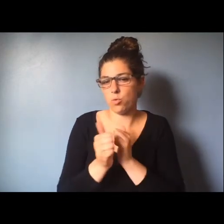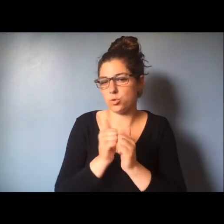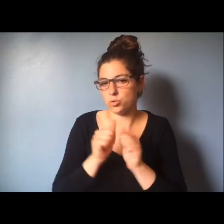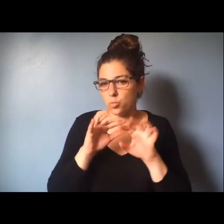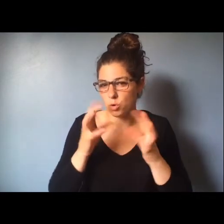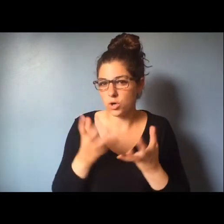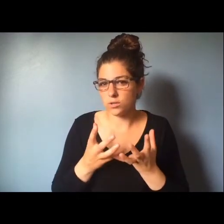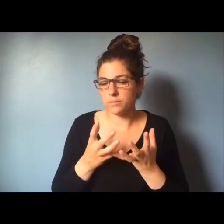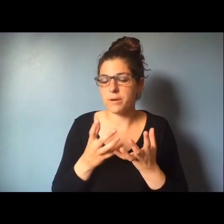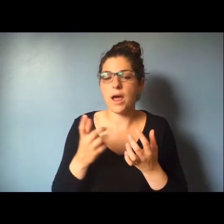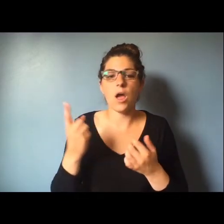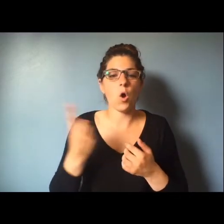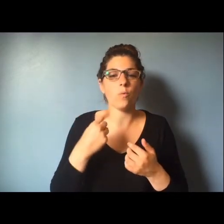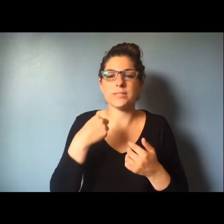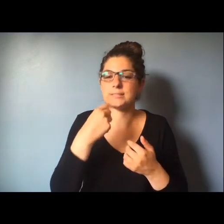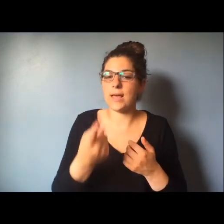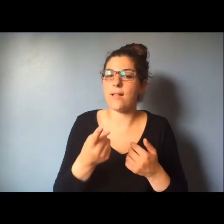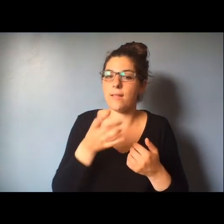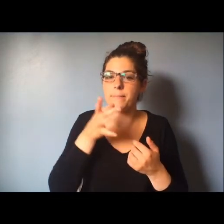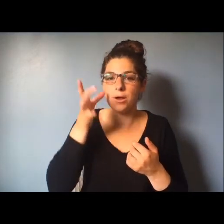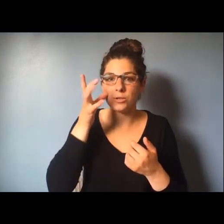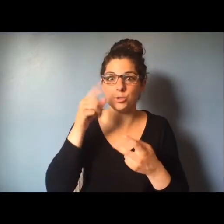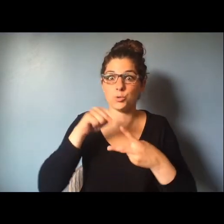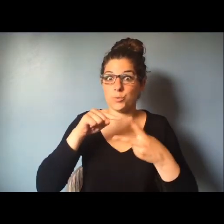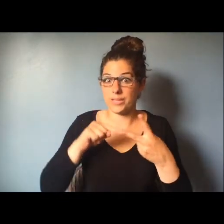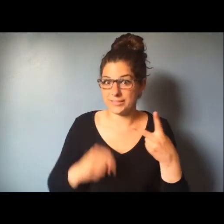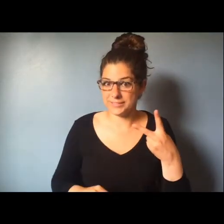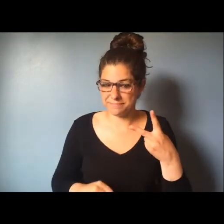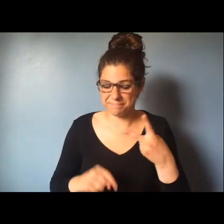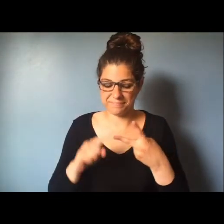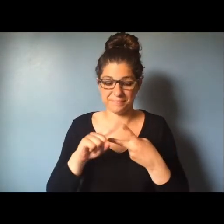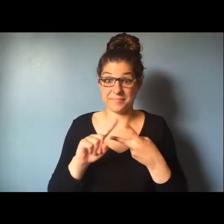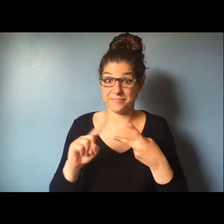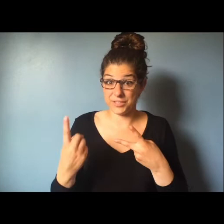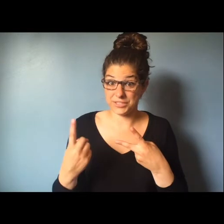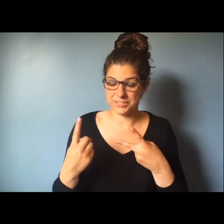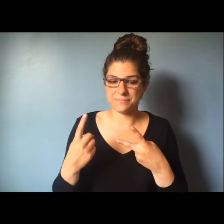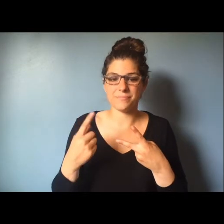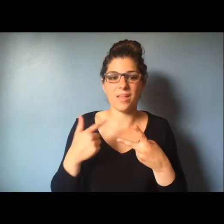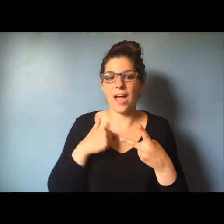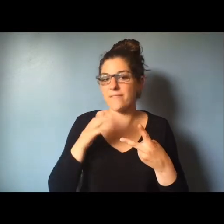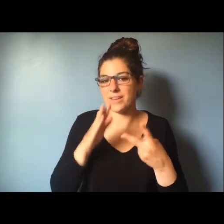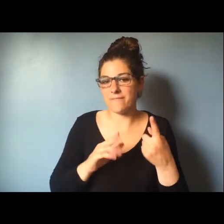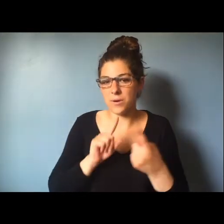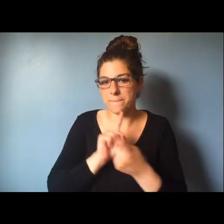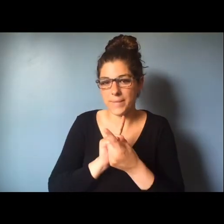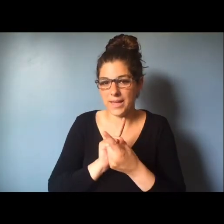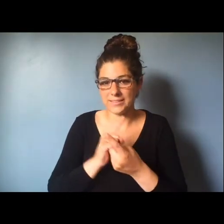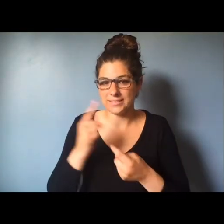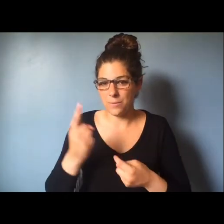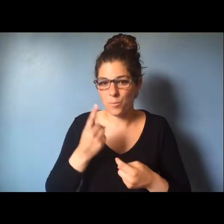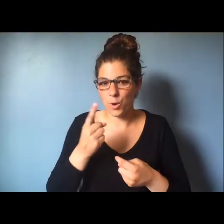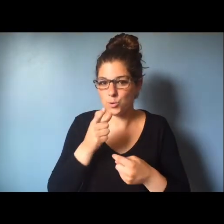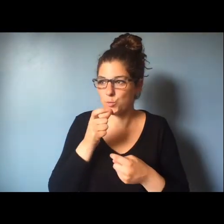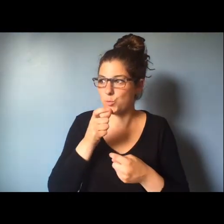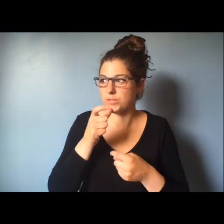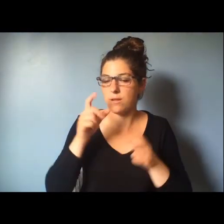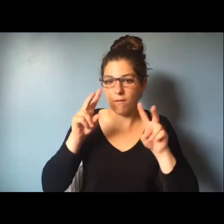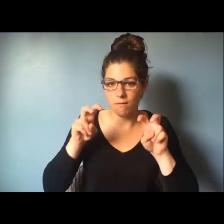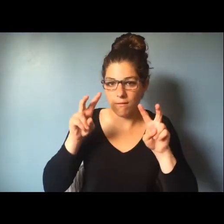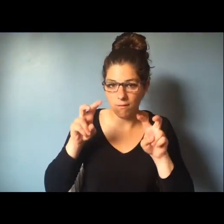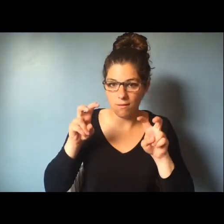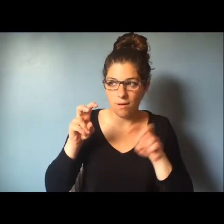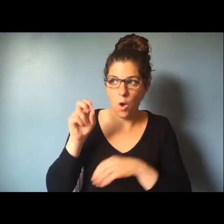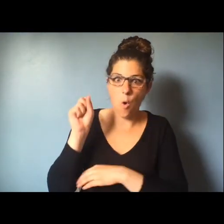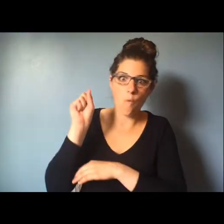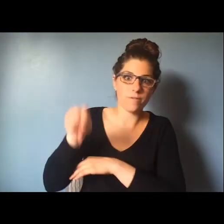what I always tell parents is two things. The first thing is I've never met someone who is, you know, quote unquote, overcome